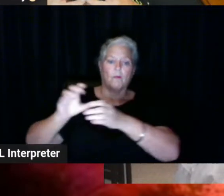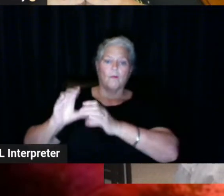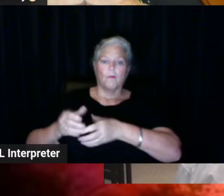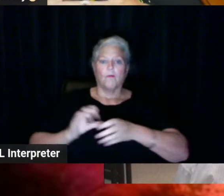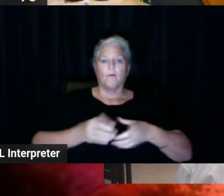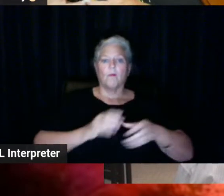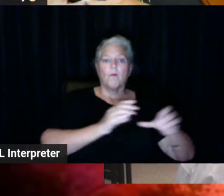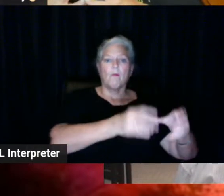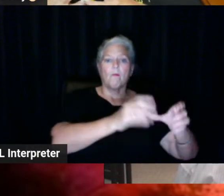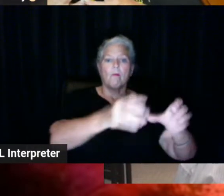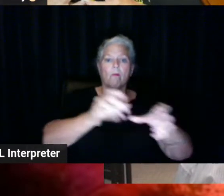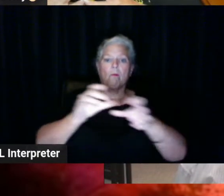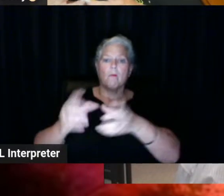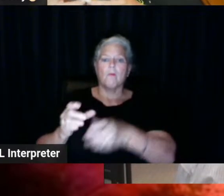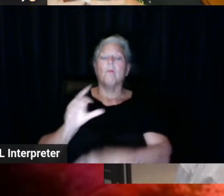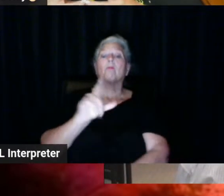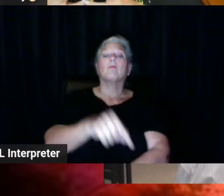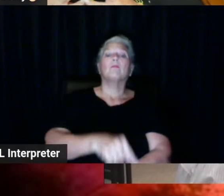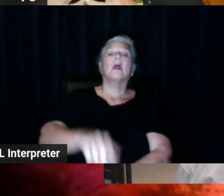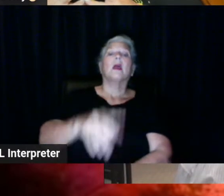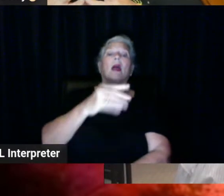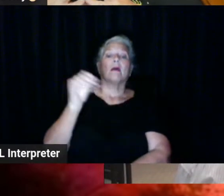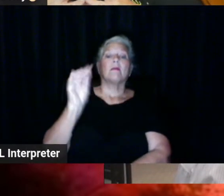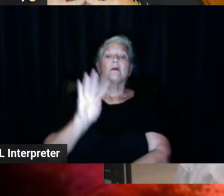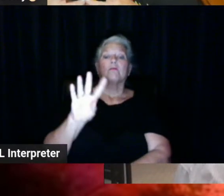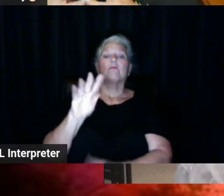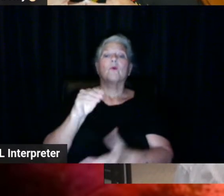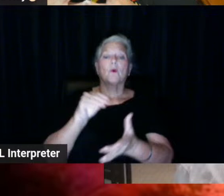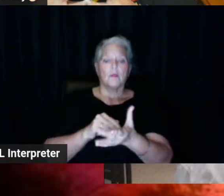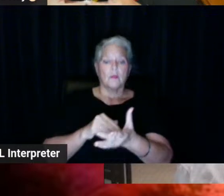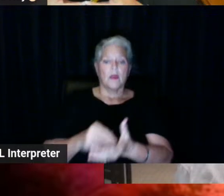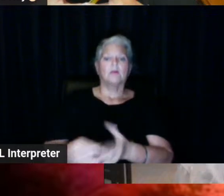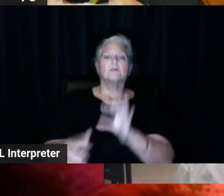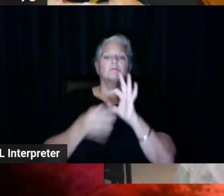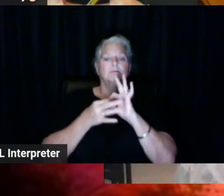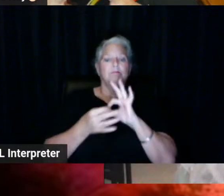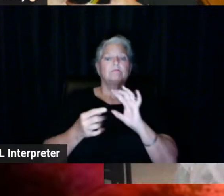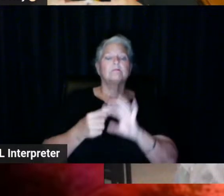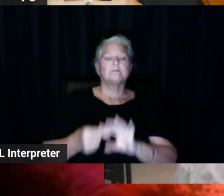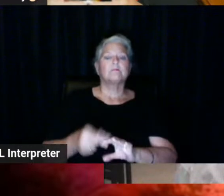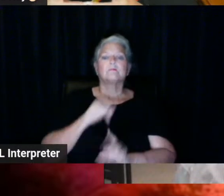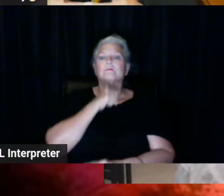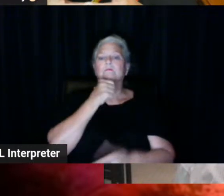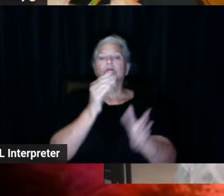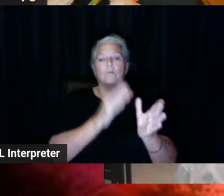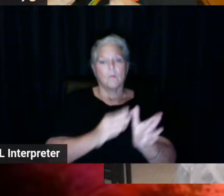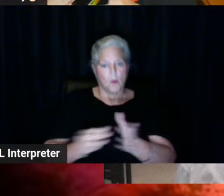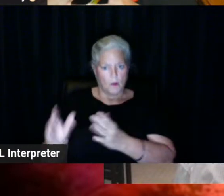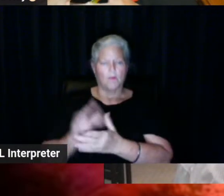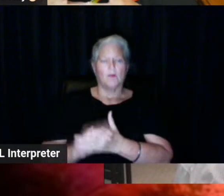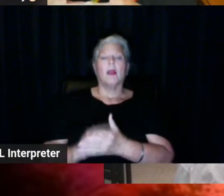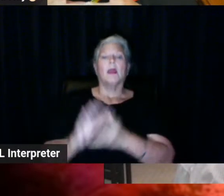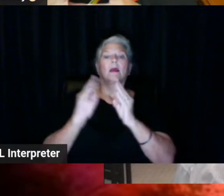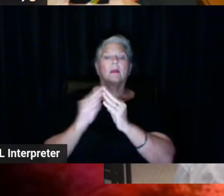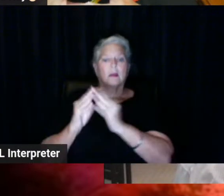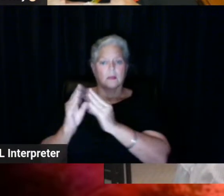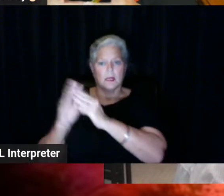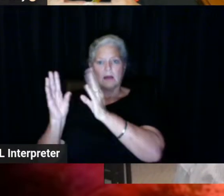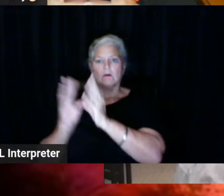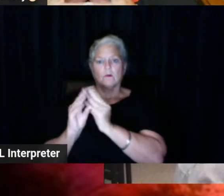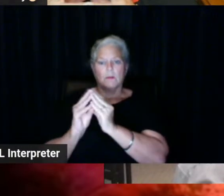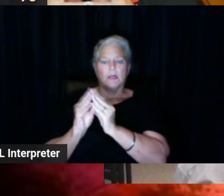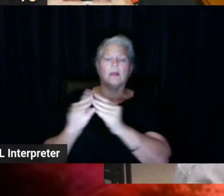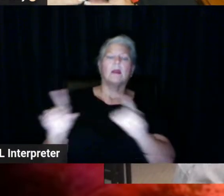clerk expenses related to an unplanned special town meeting in November 2023 at the request of the finance director.